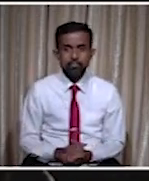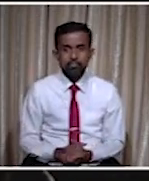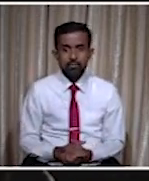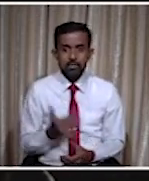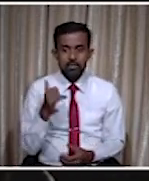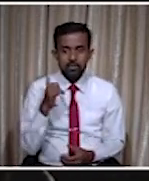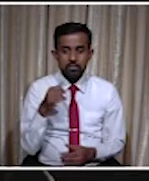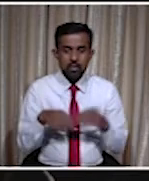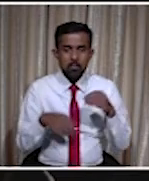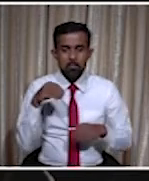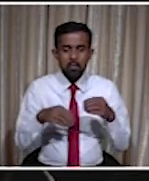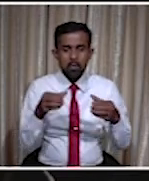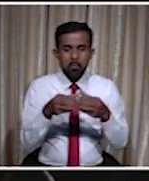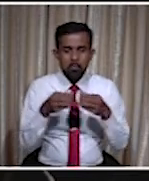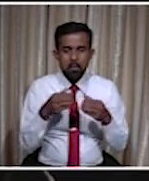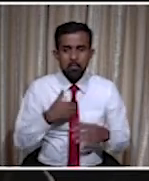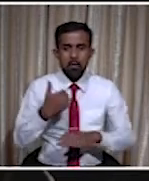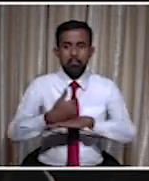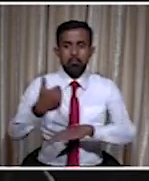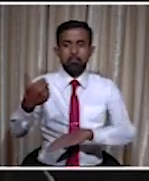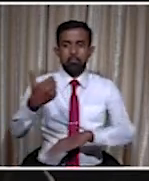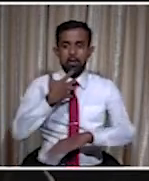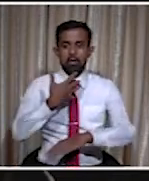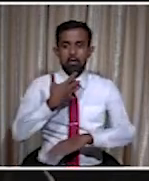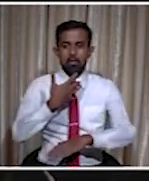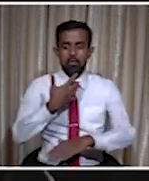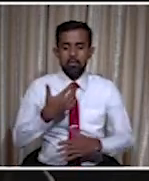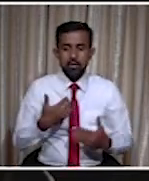me as a racist. However,